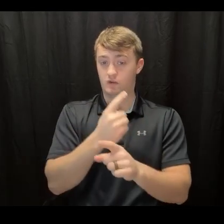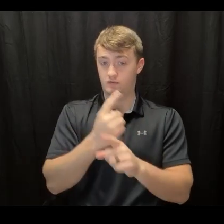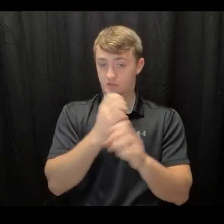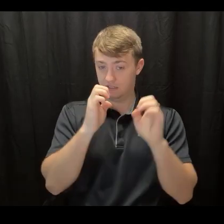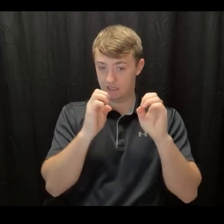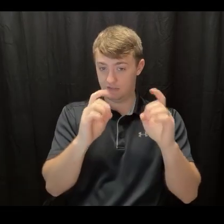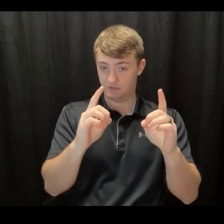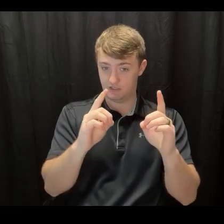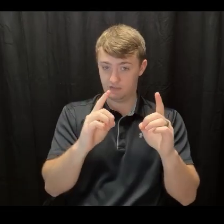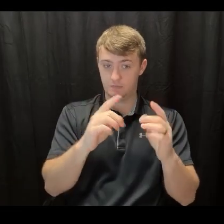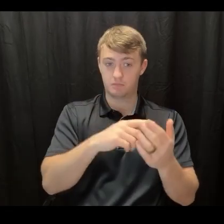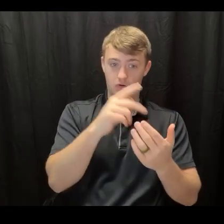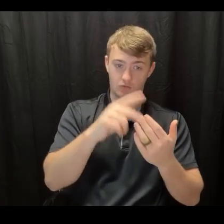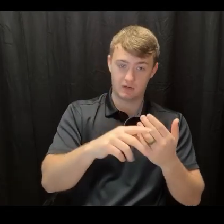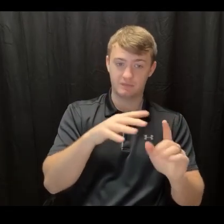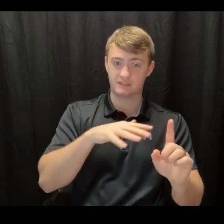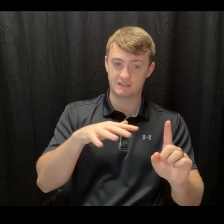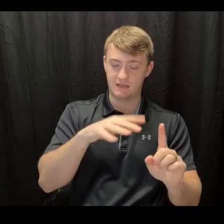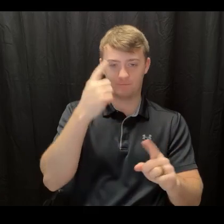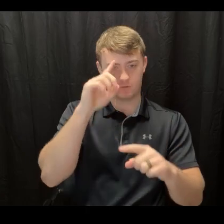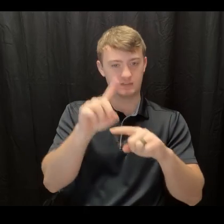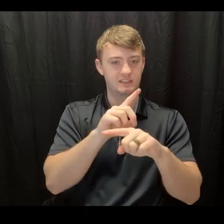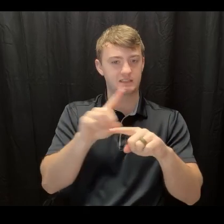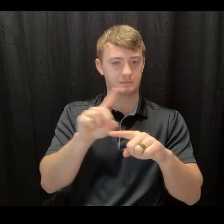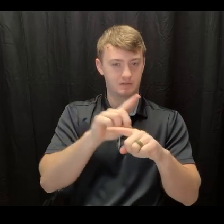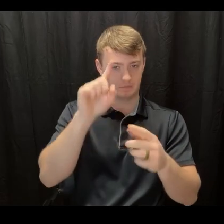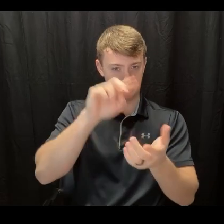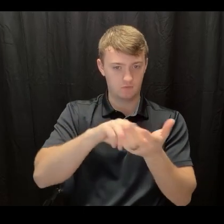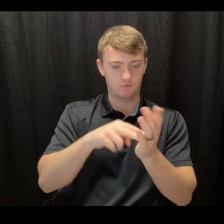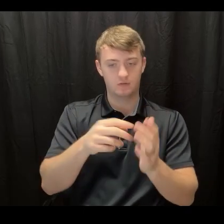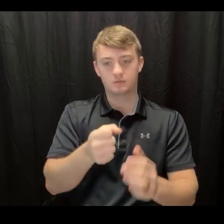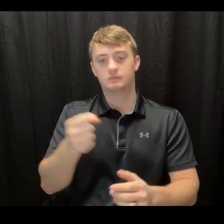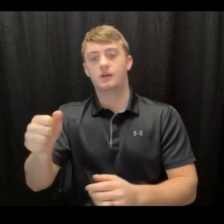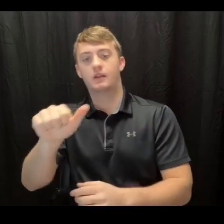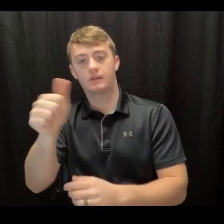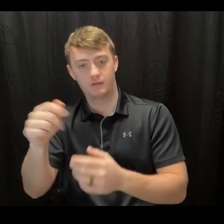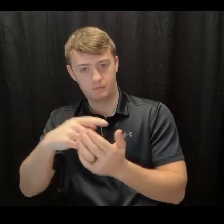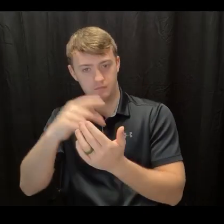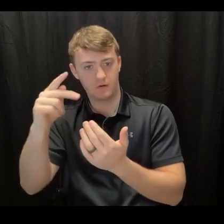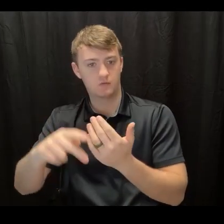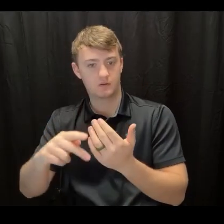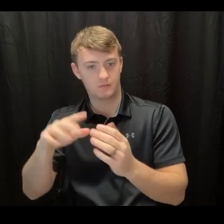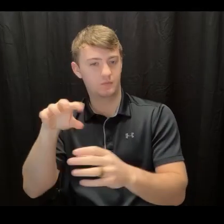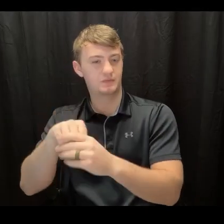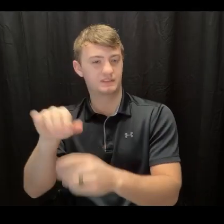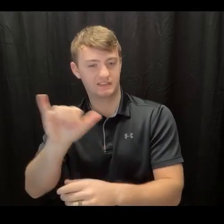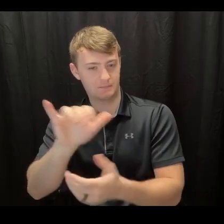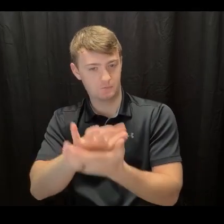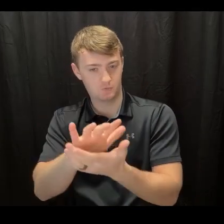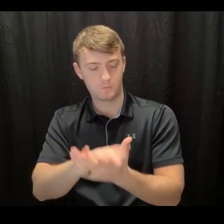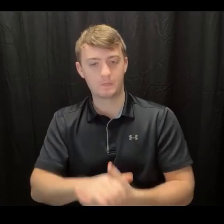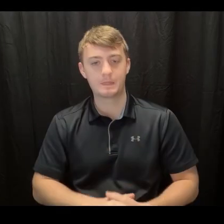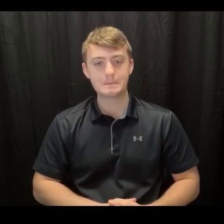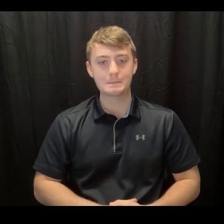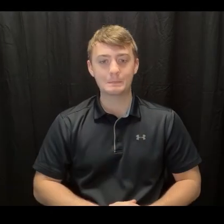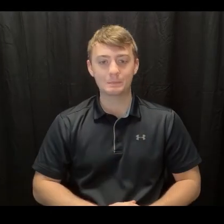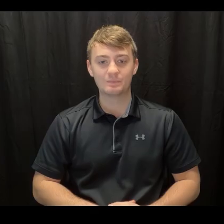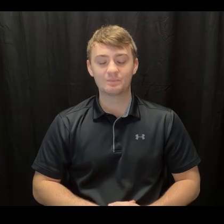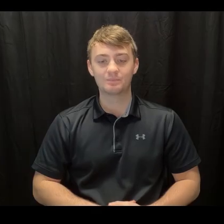educational program or setting for disciplinary purposes to another program or setting within the same